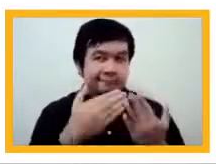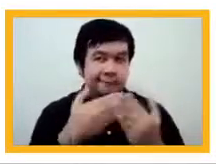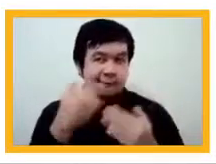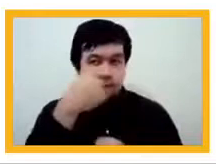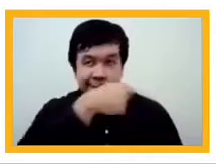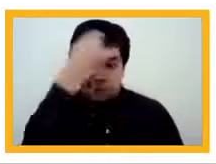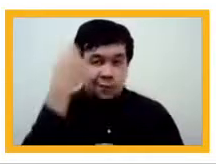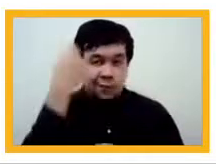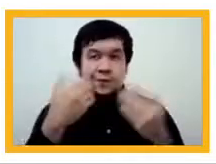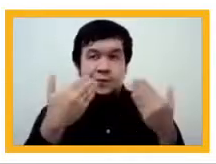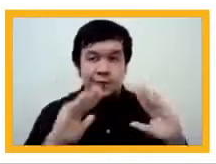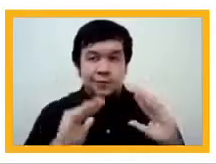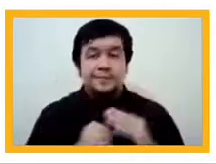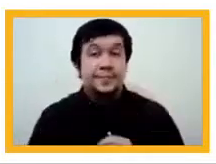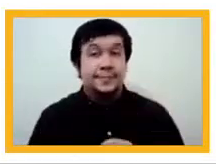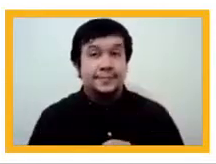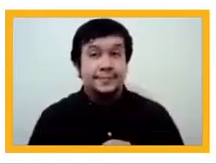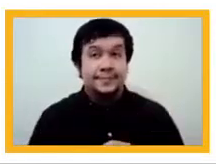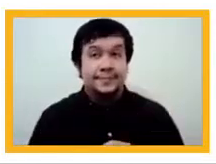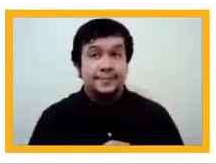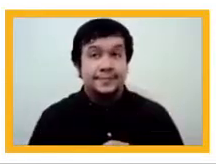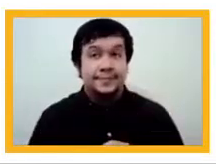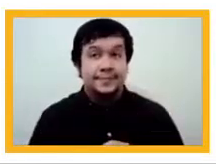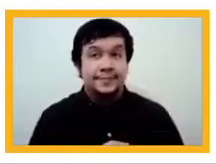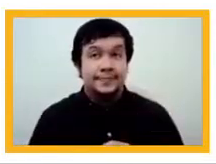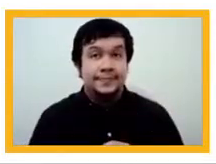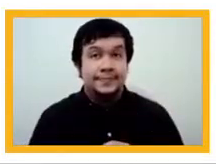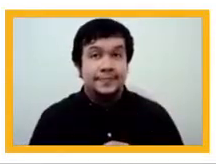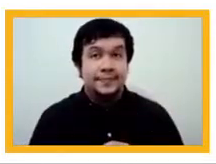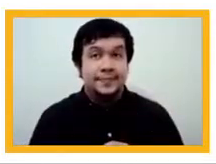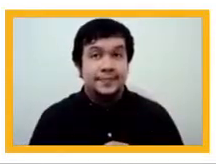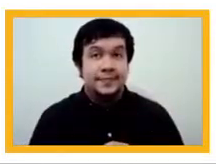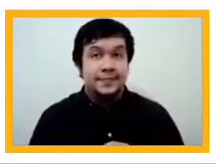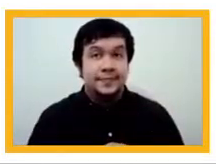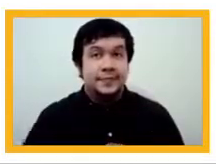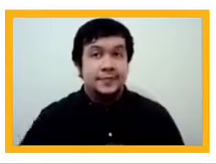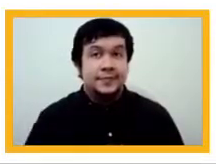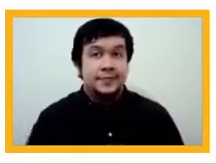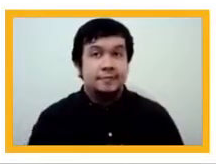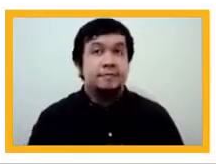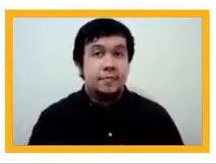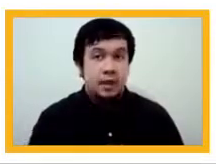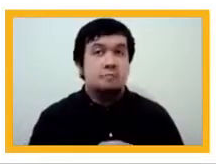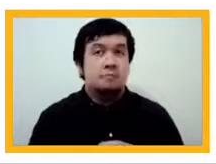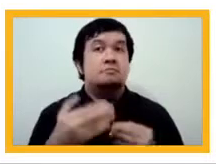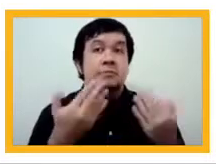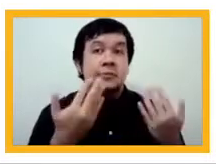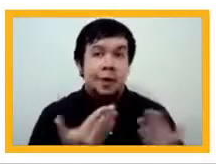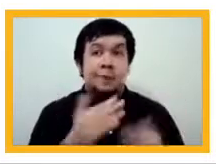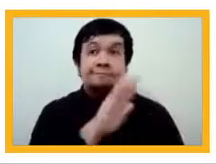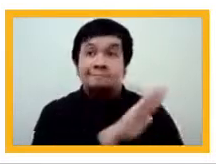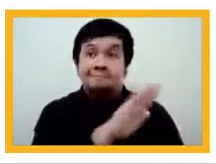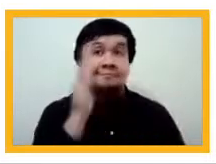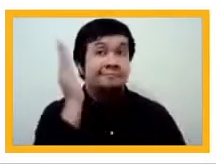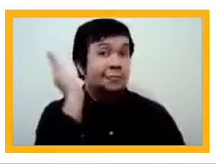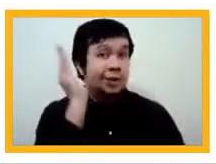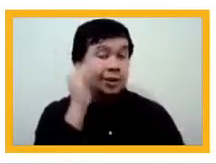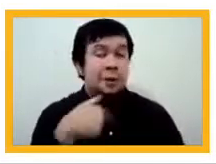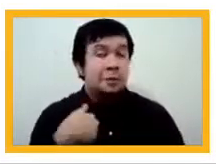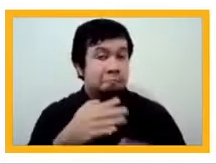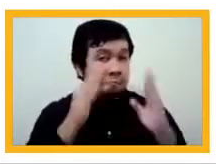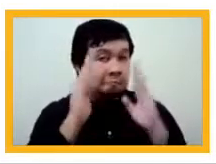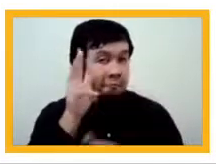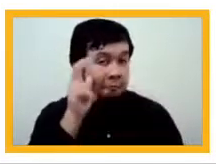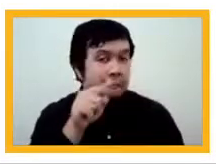journey. Yes, so through today's presentation, we heard about how the China